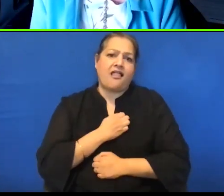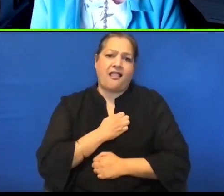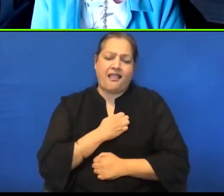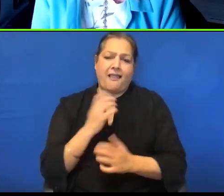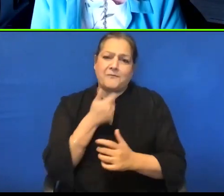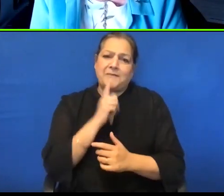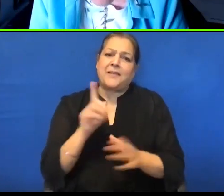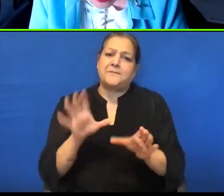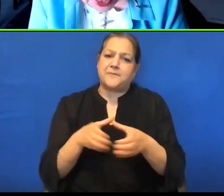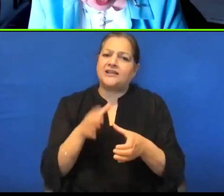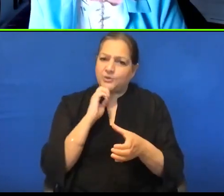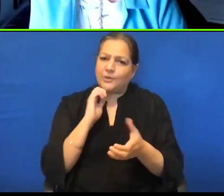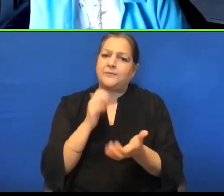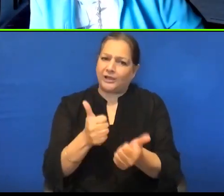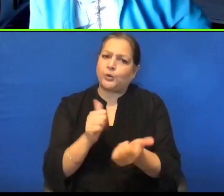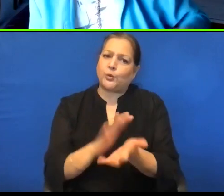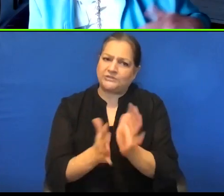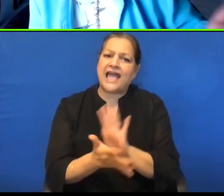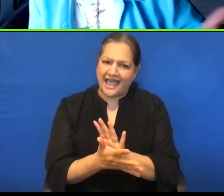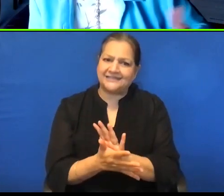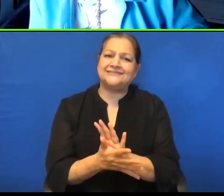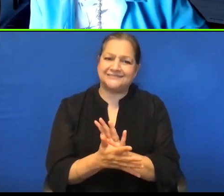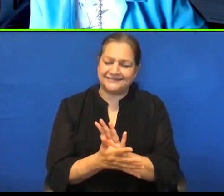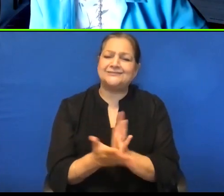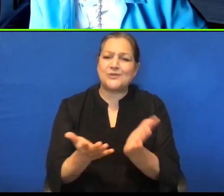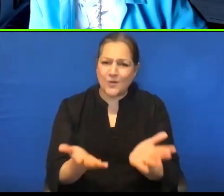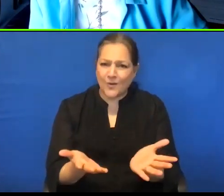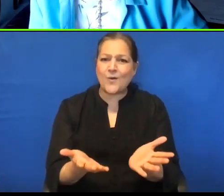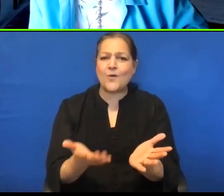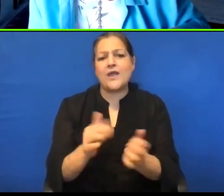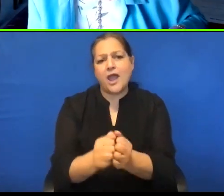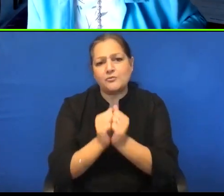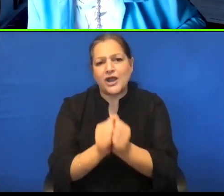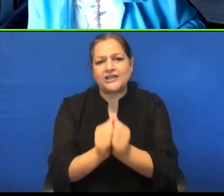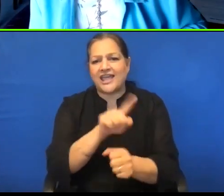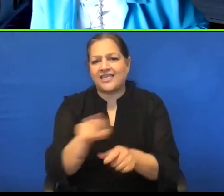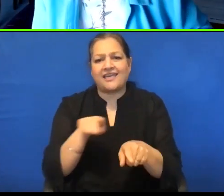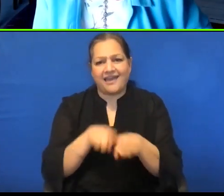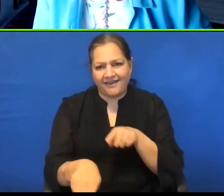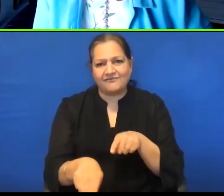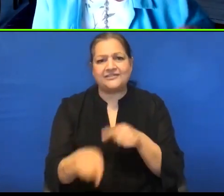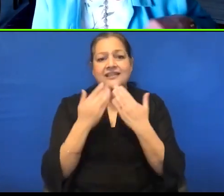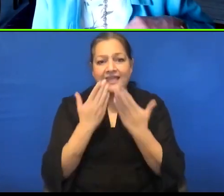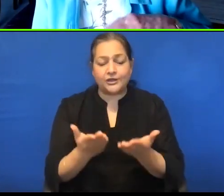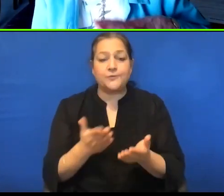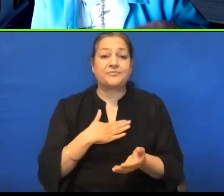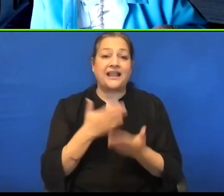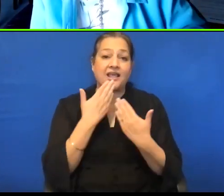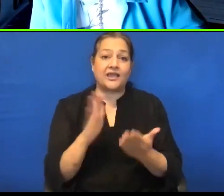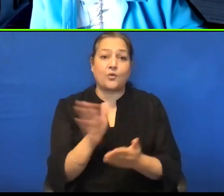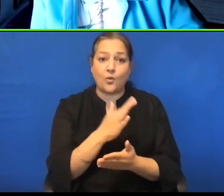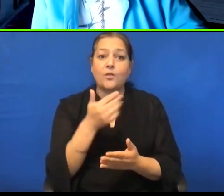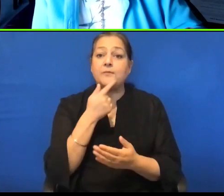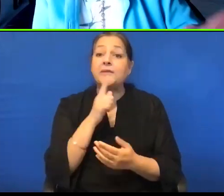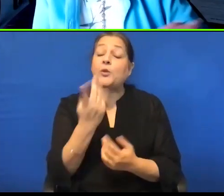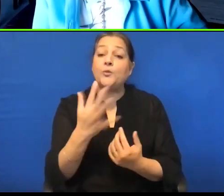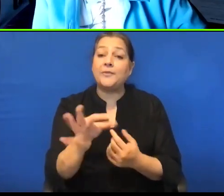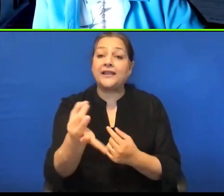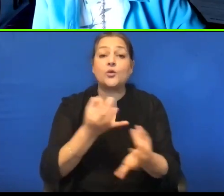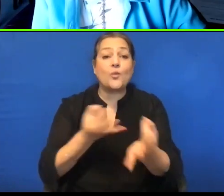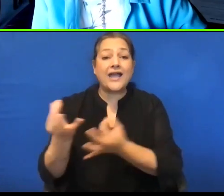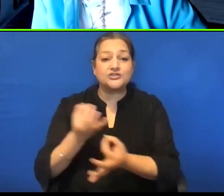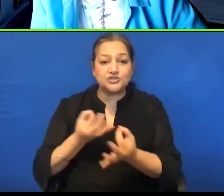be in really good hands. And we do appreciate all the effort you've put into this. Can I thank all the people who've put in questions as well? And once